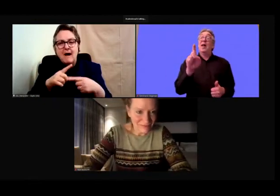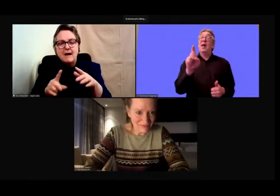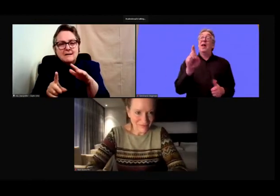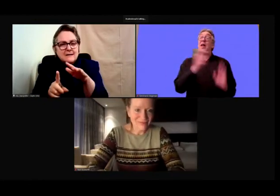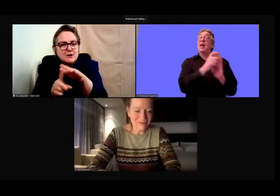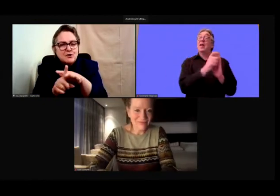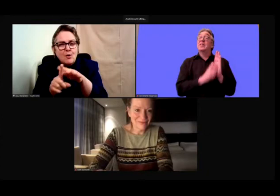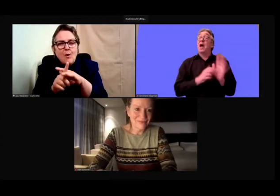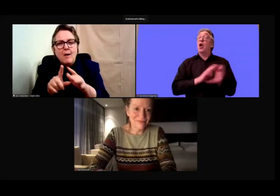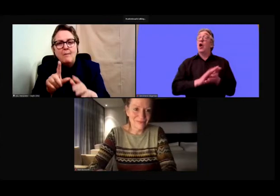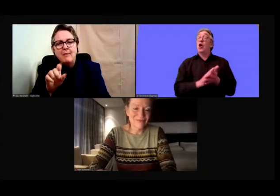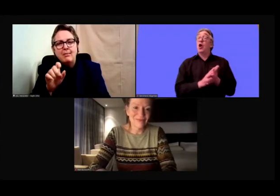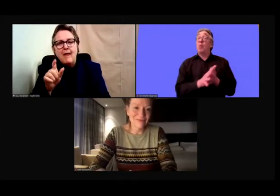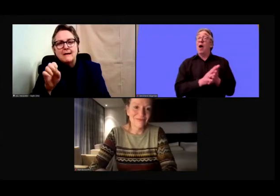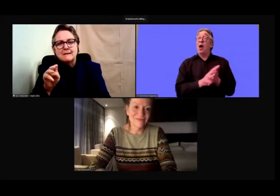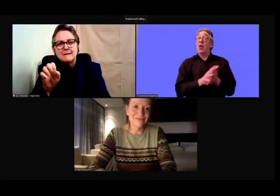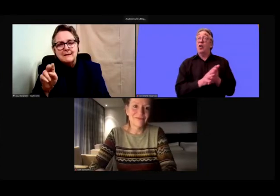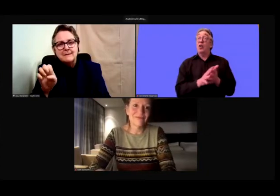sign.